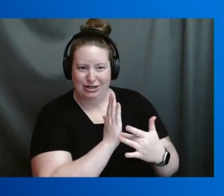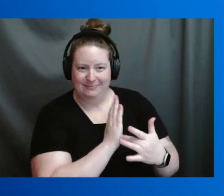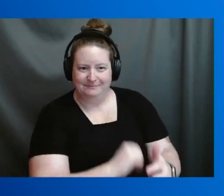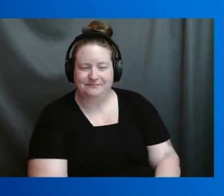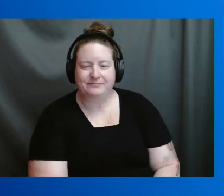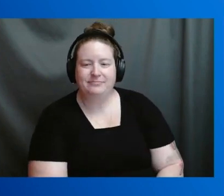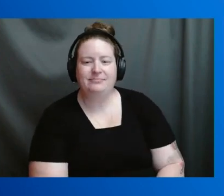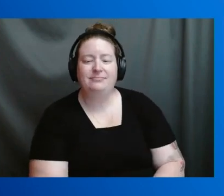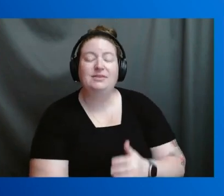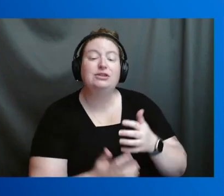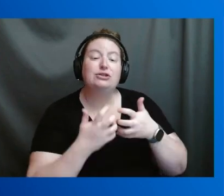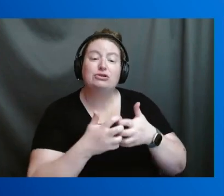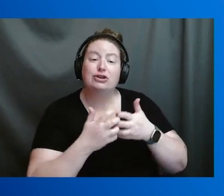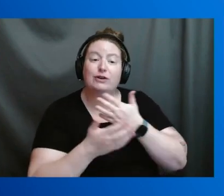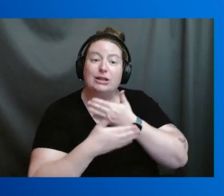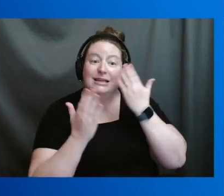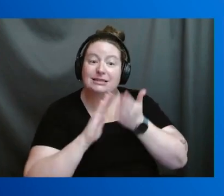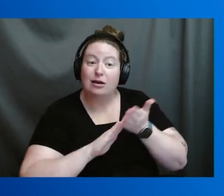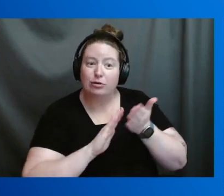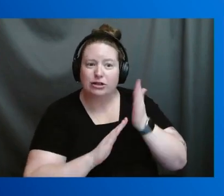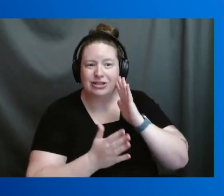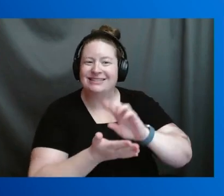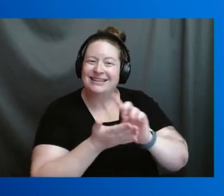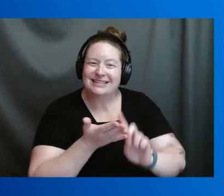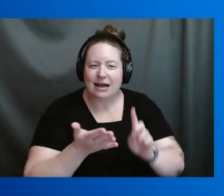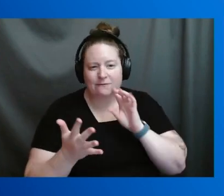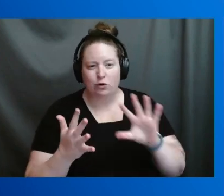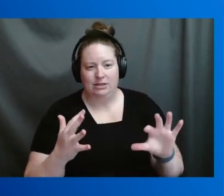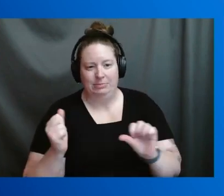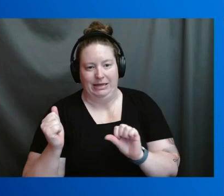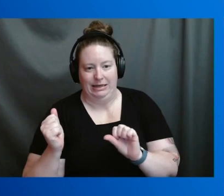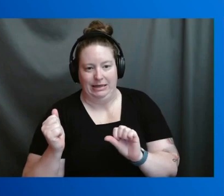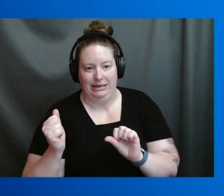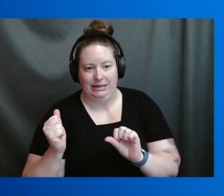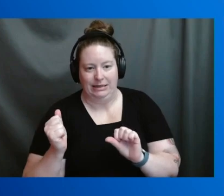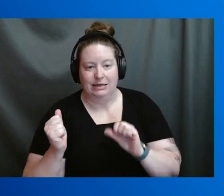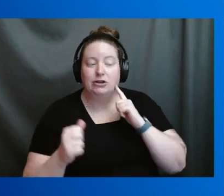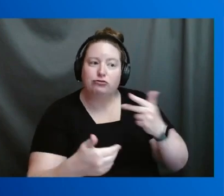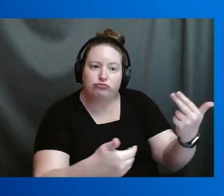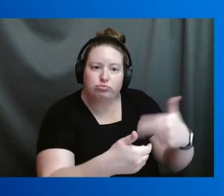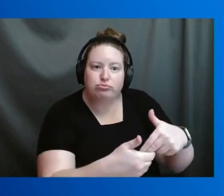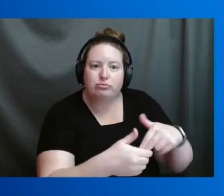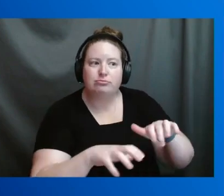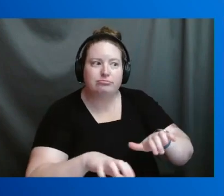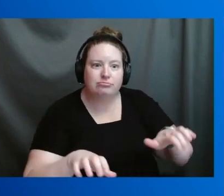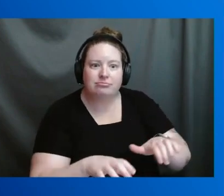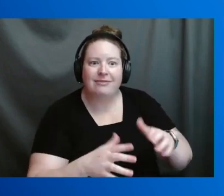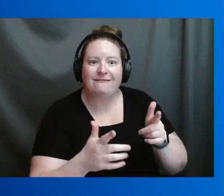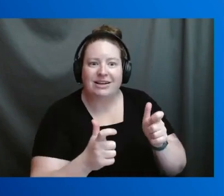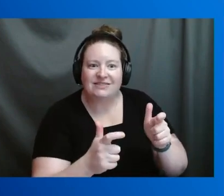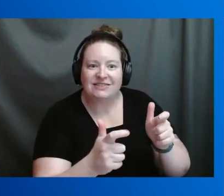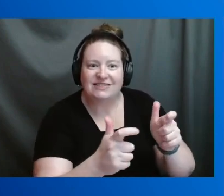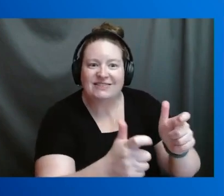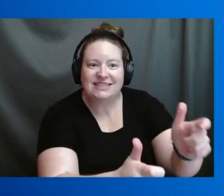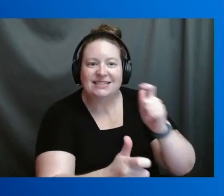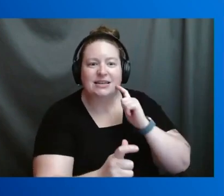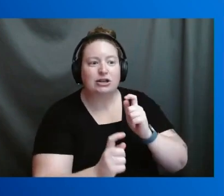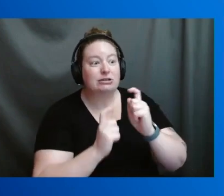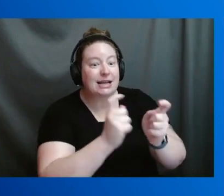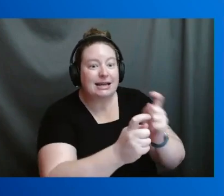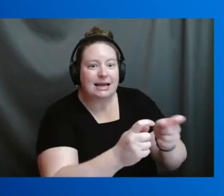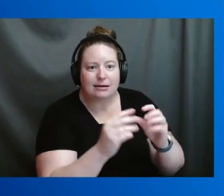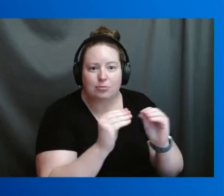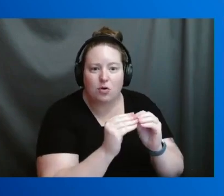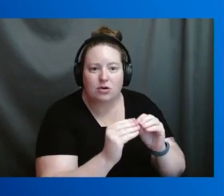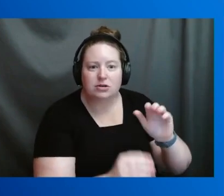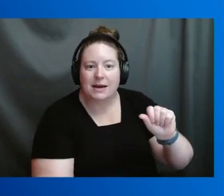is designed for speed, right? You get on board, you're doing less, you're moving fast as much as it goes over there. You're delegating and partnering more with AWS to handle on